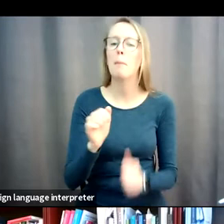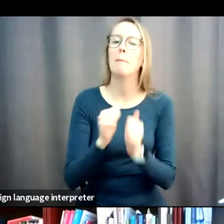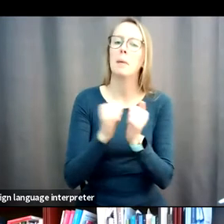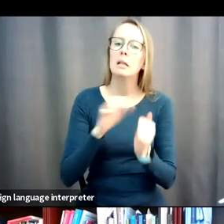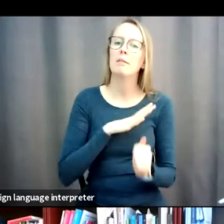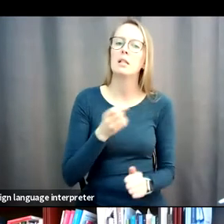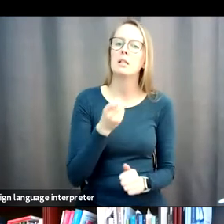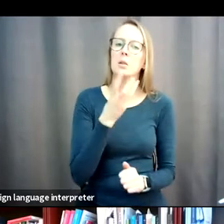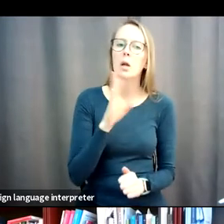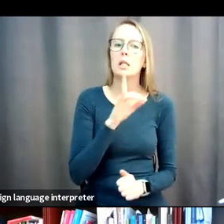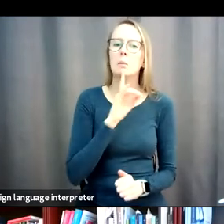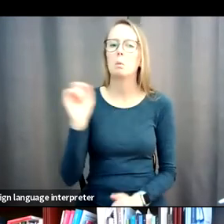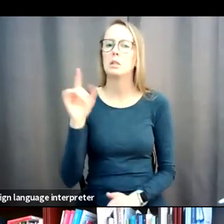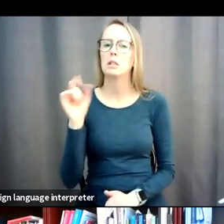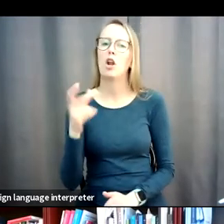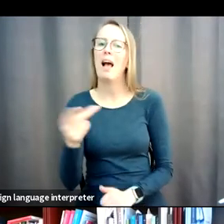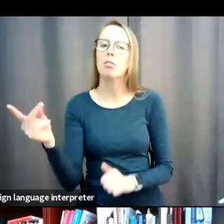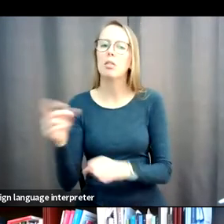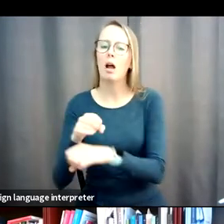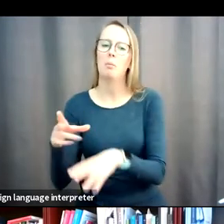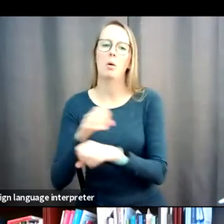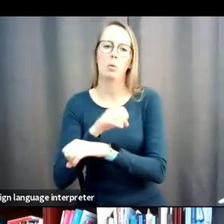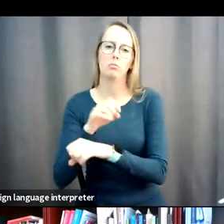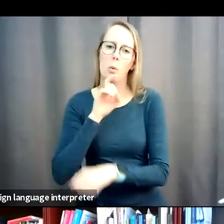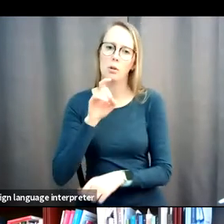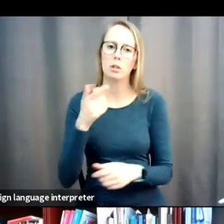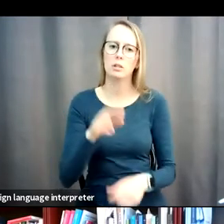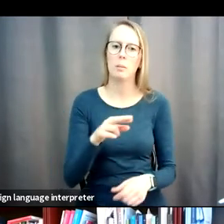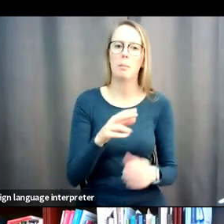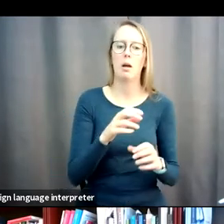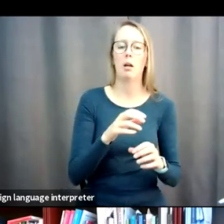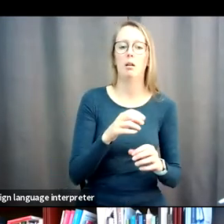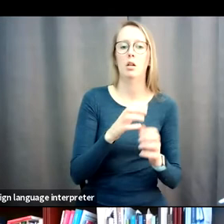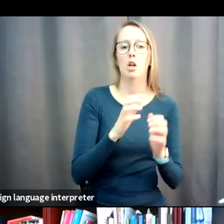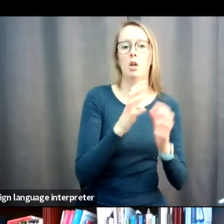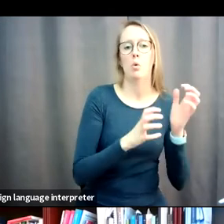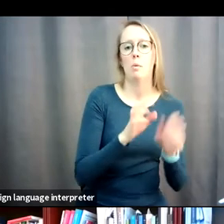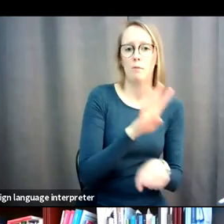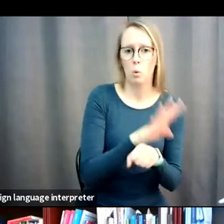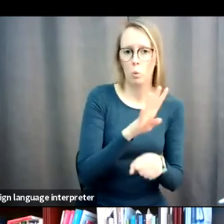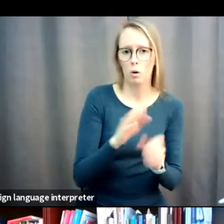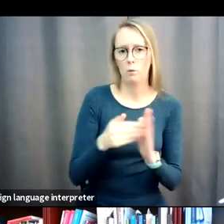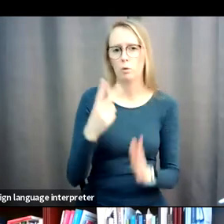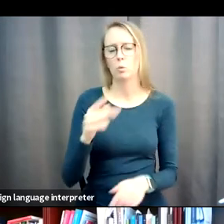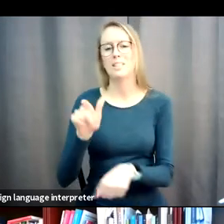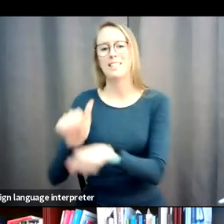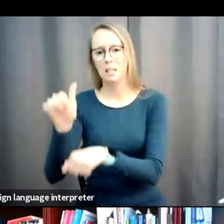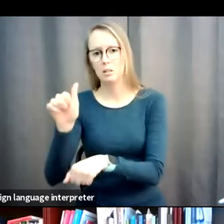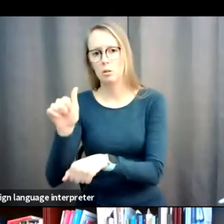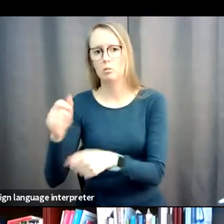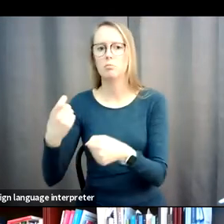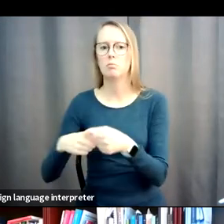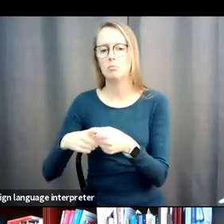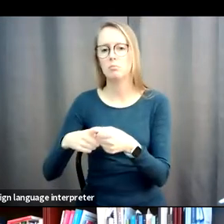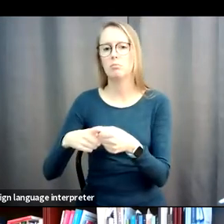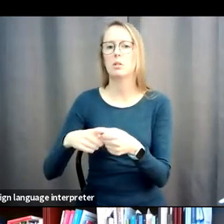some indications in other general comments. For instance, general comment number 14 of 2016 on the right to